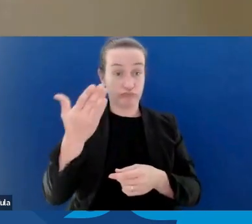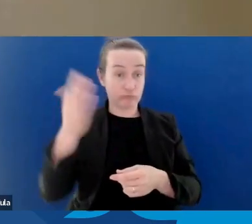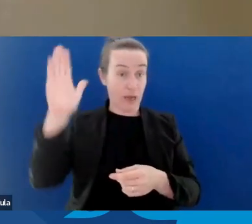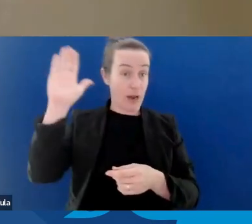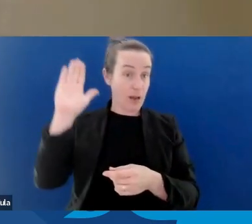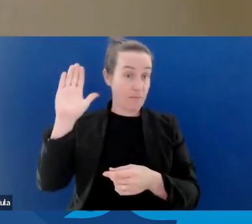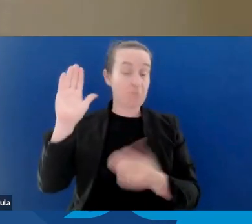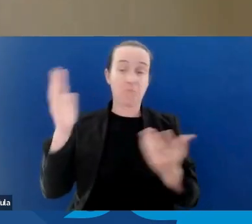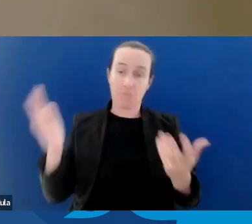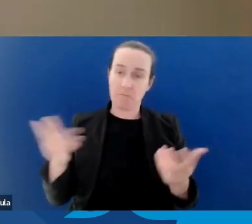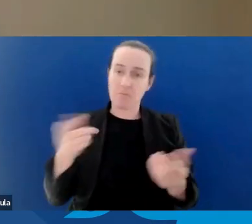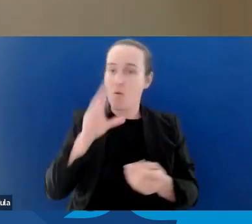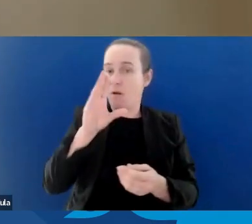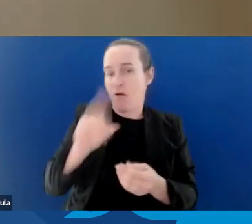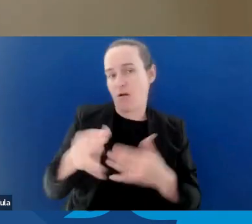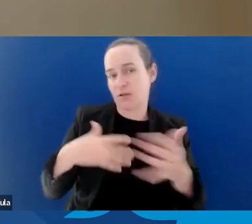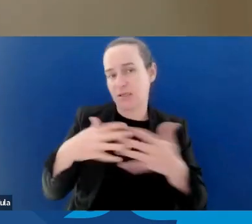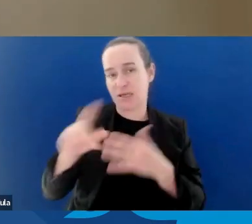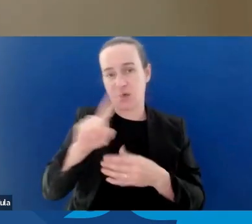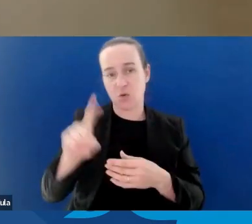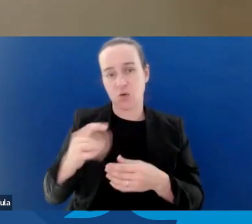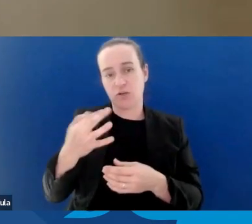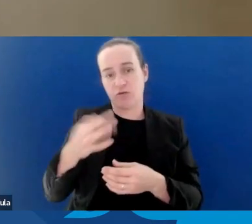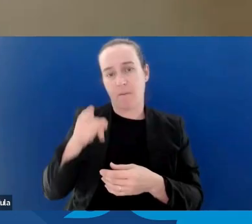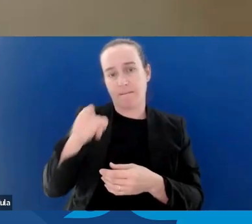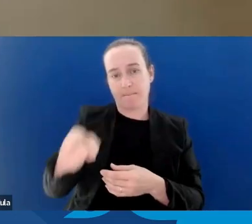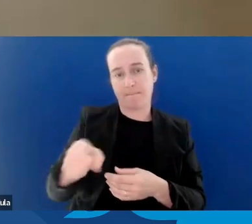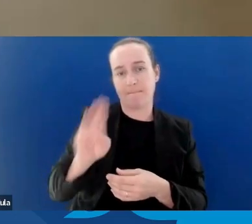ask particular question of Dr. from COSUP.